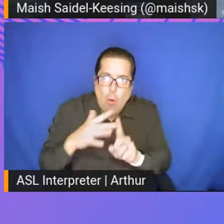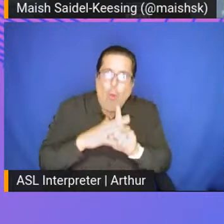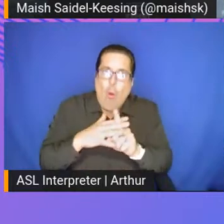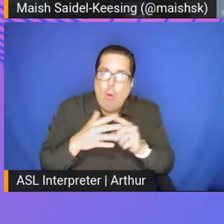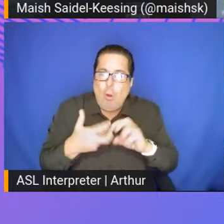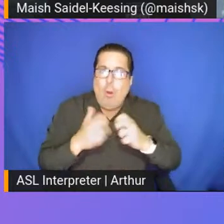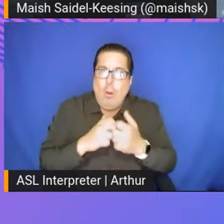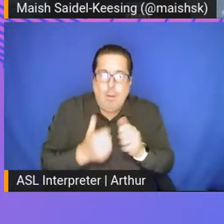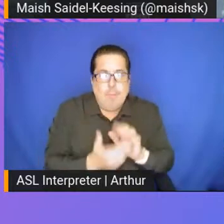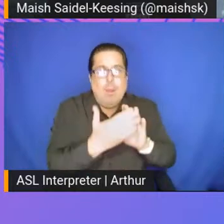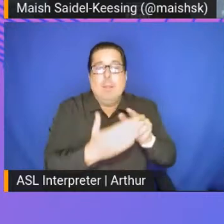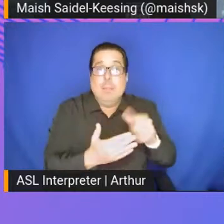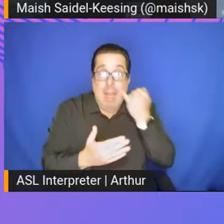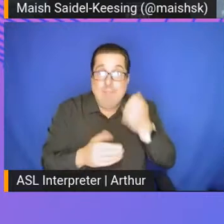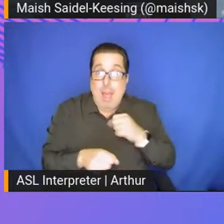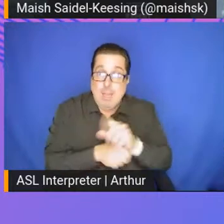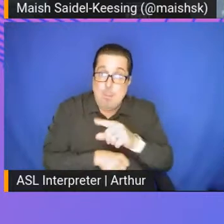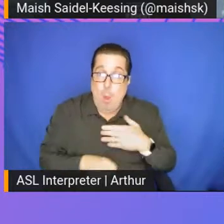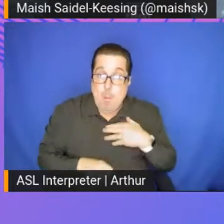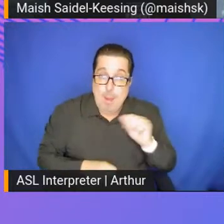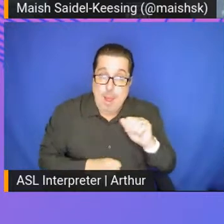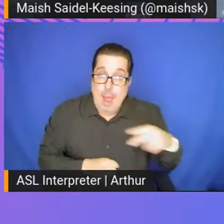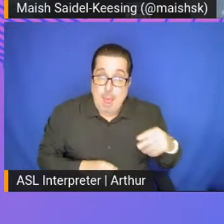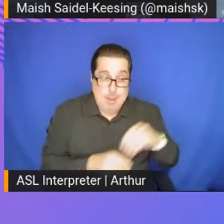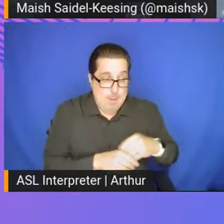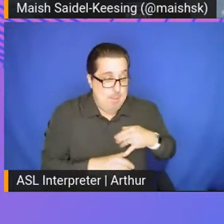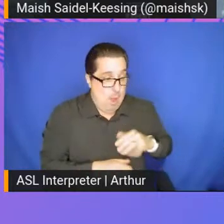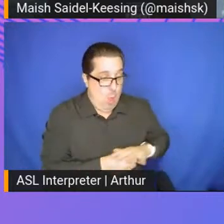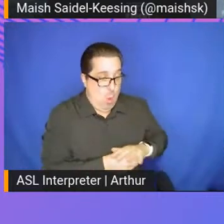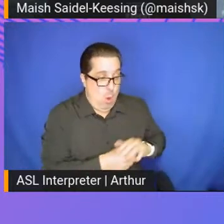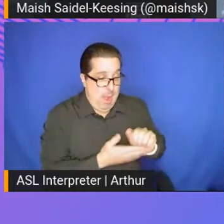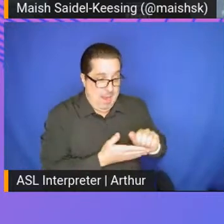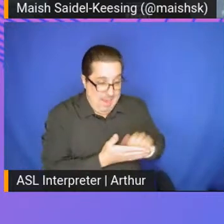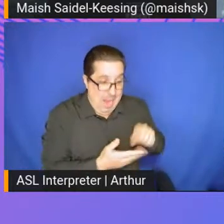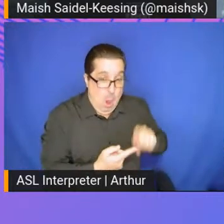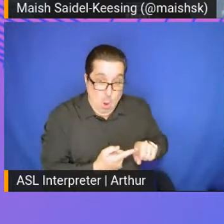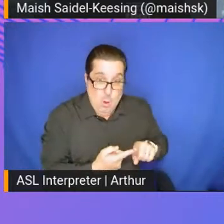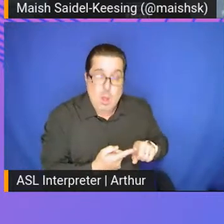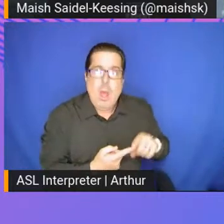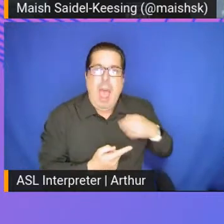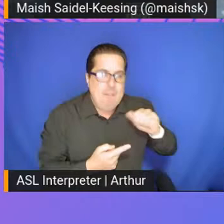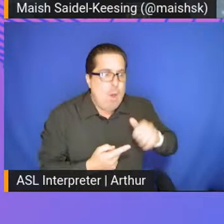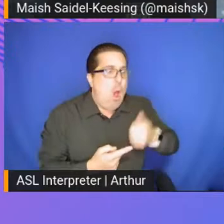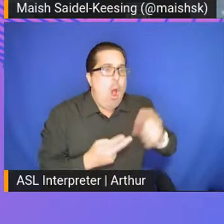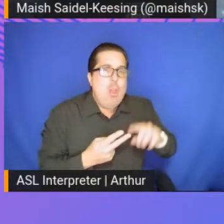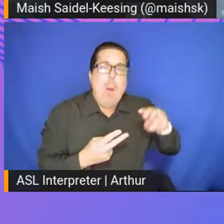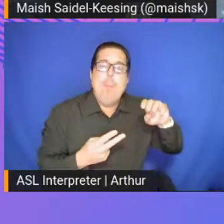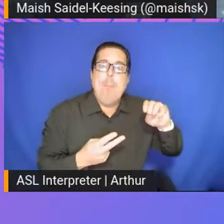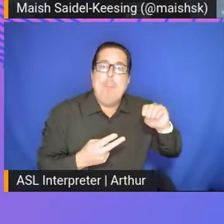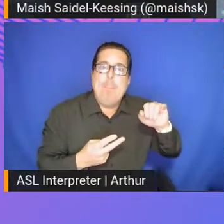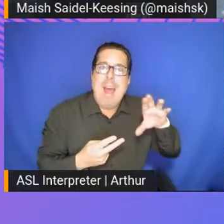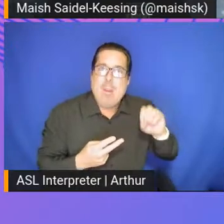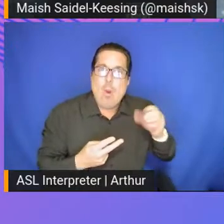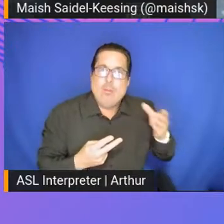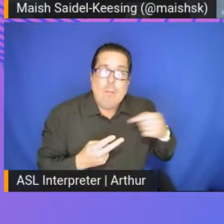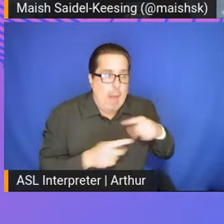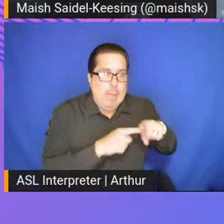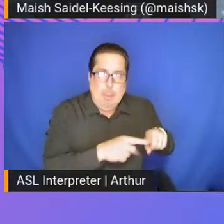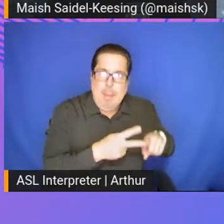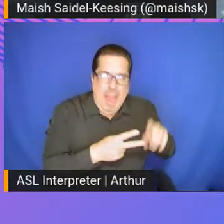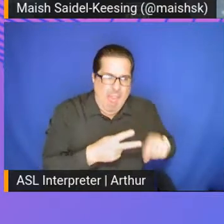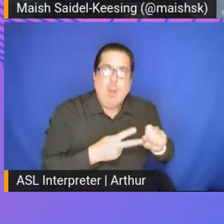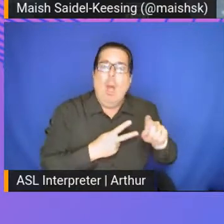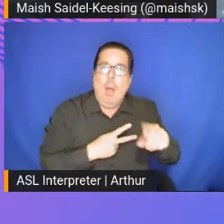is if I deploy my app into my local account, I also need to deploy the other microservices that I'm dependent on.